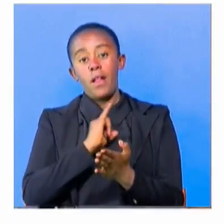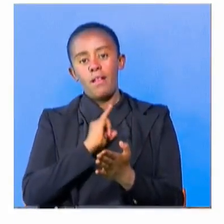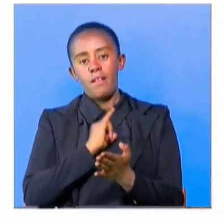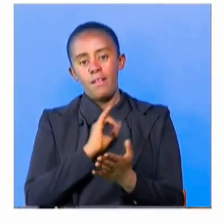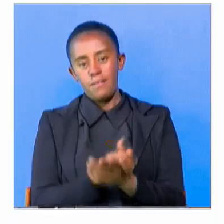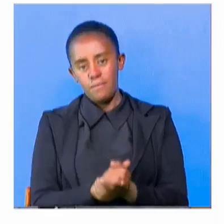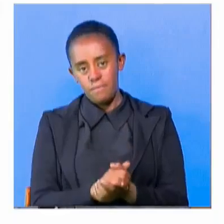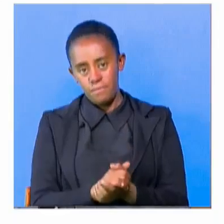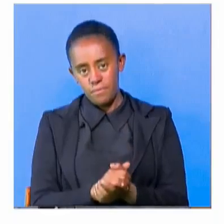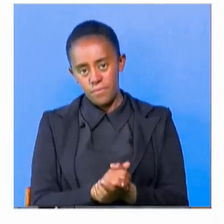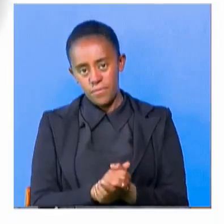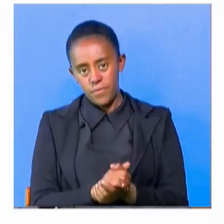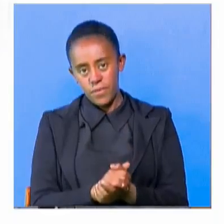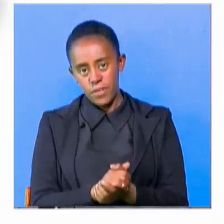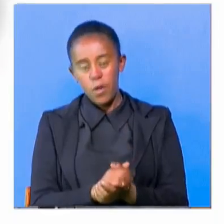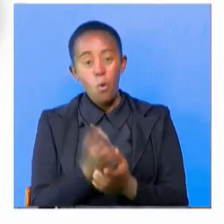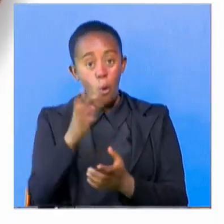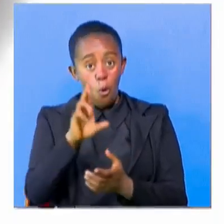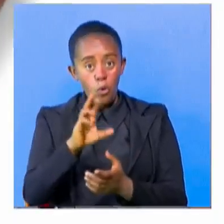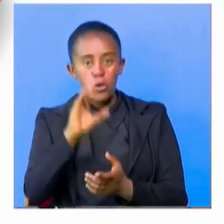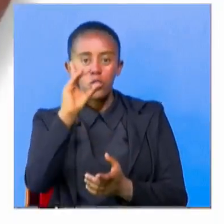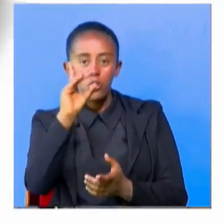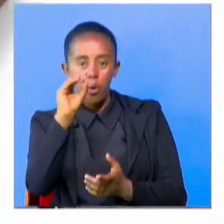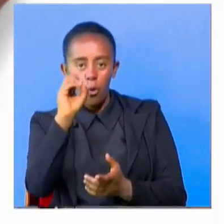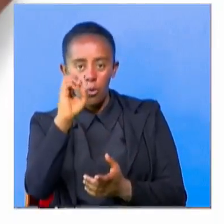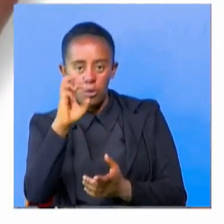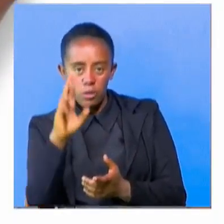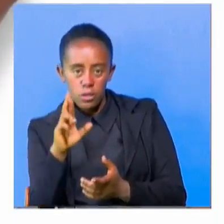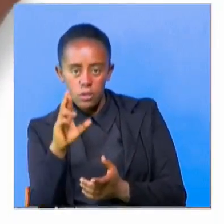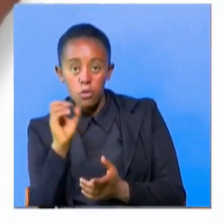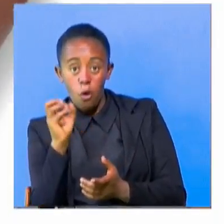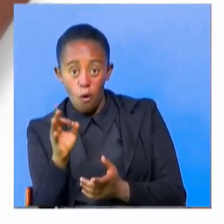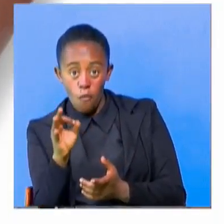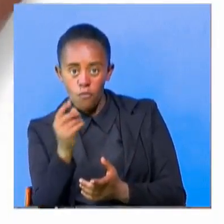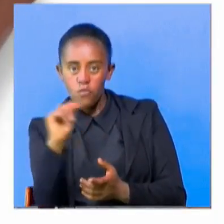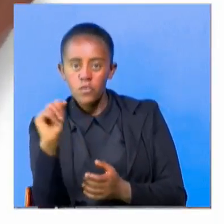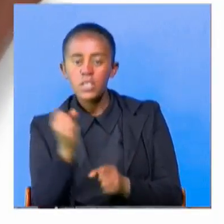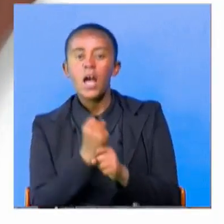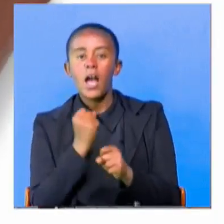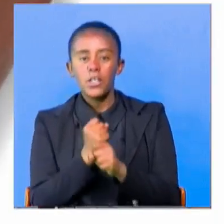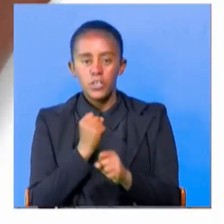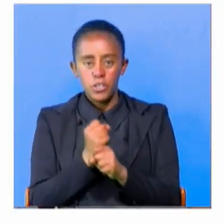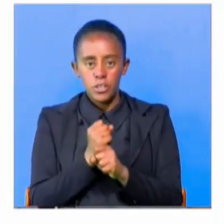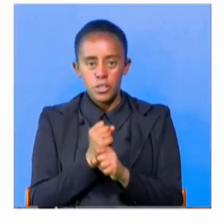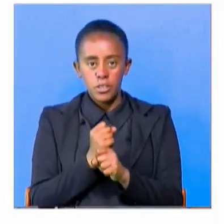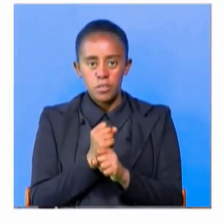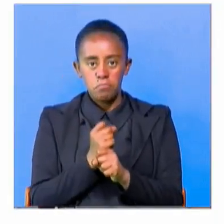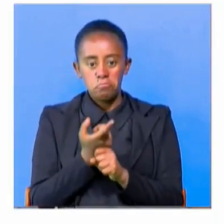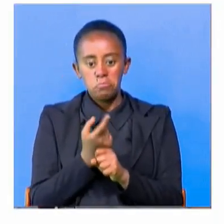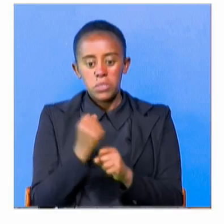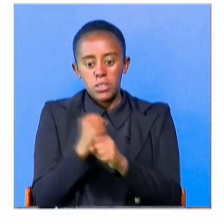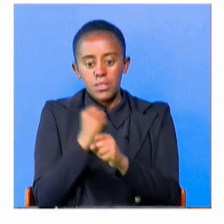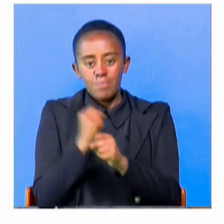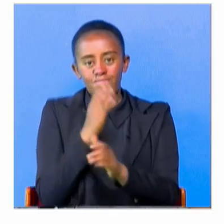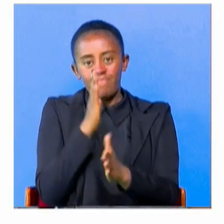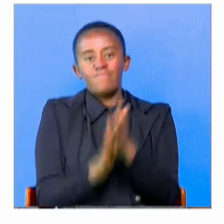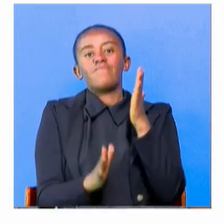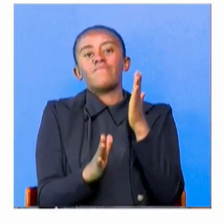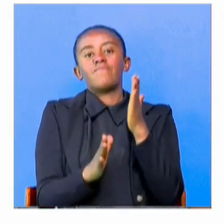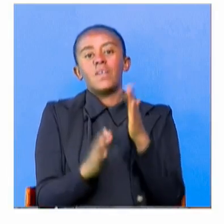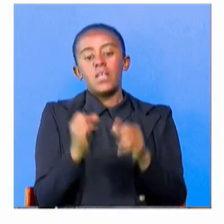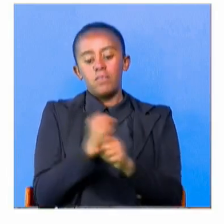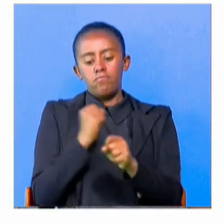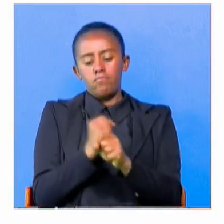Or doer of the action. Doer of the action.